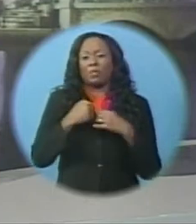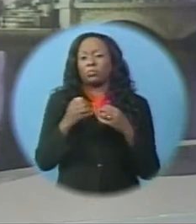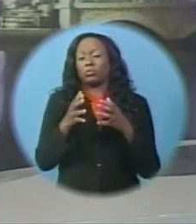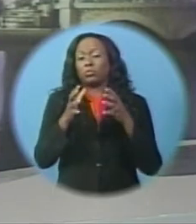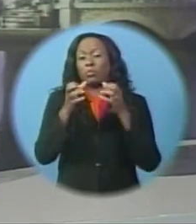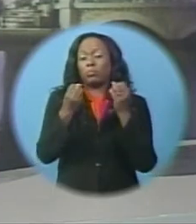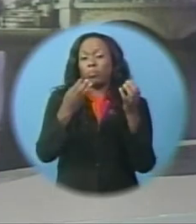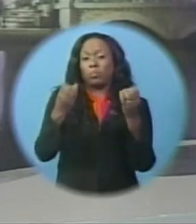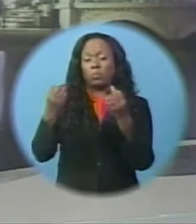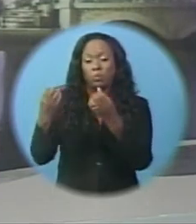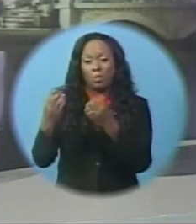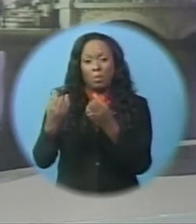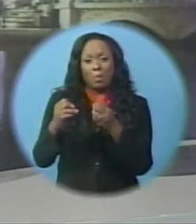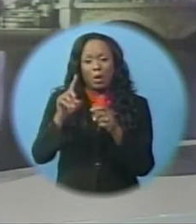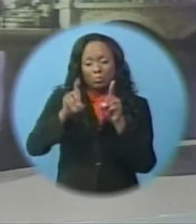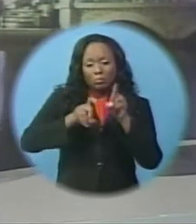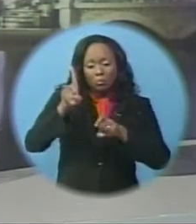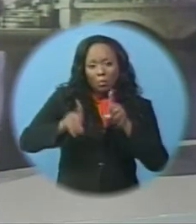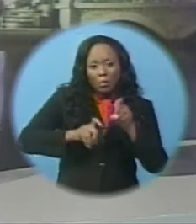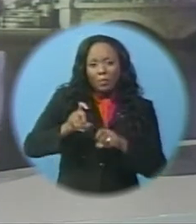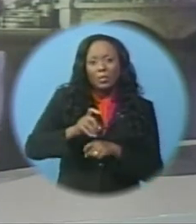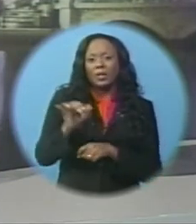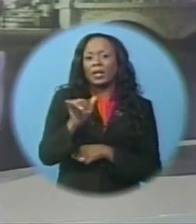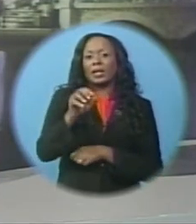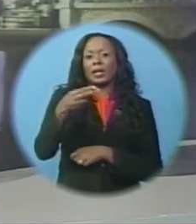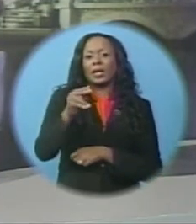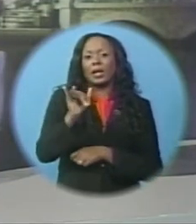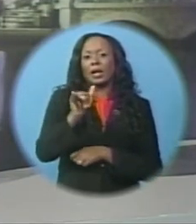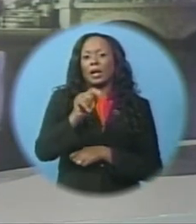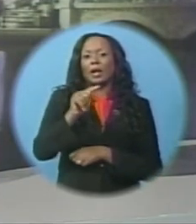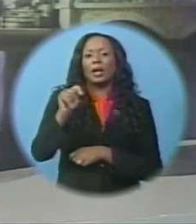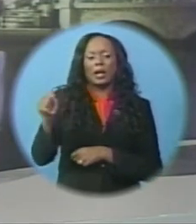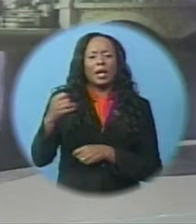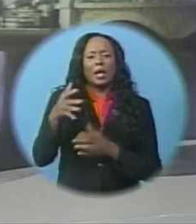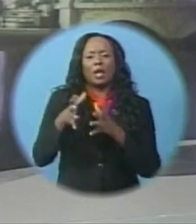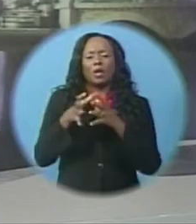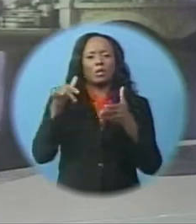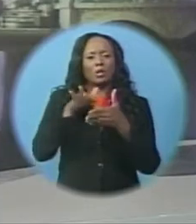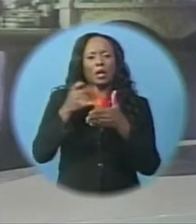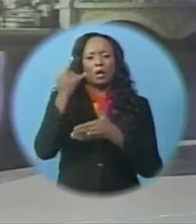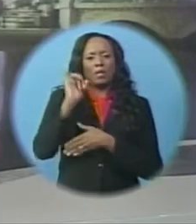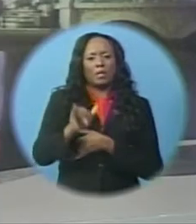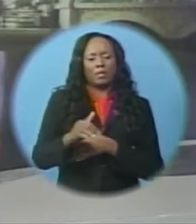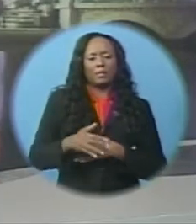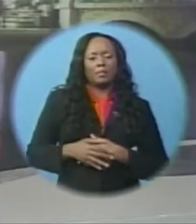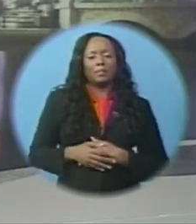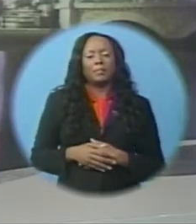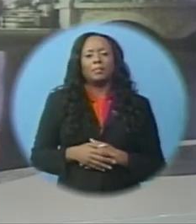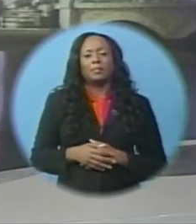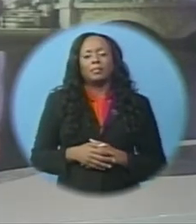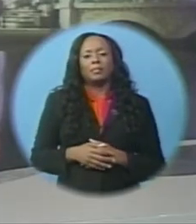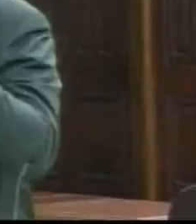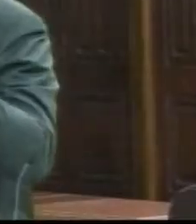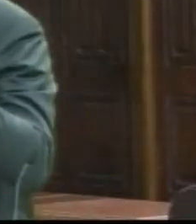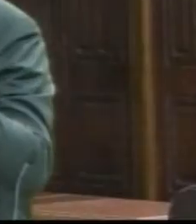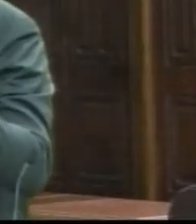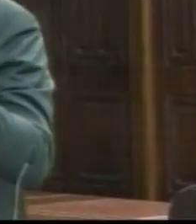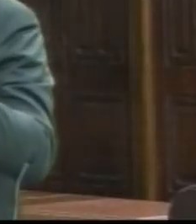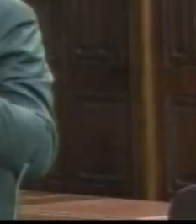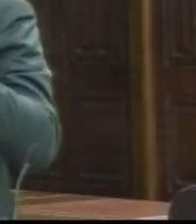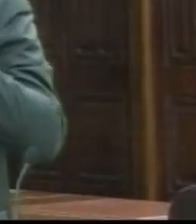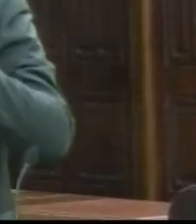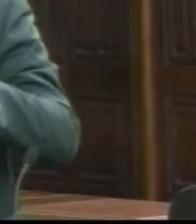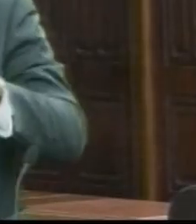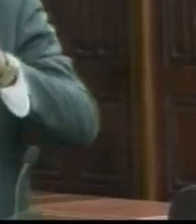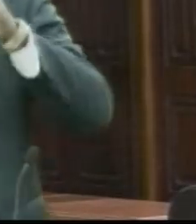has undergone as many studies as the Hyatt, including a heritage impact study. The Hyatt project